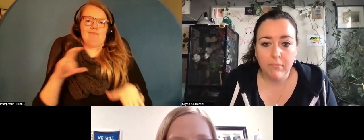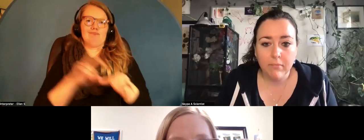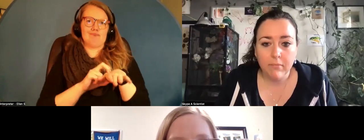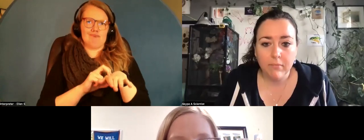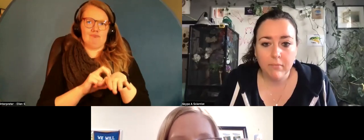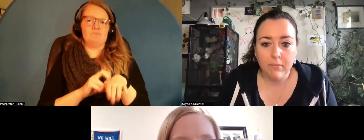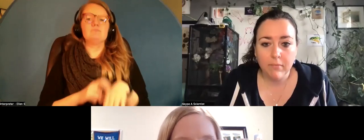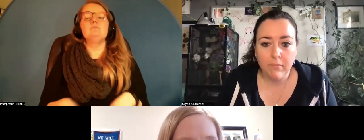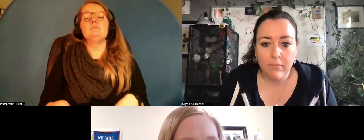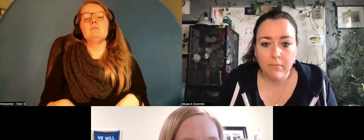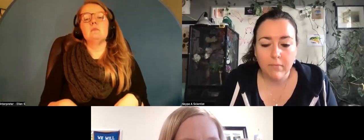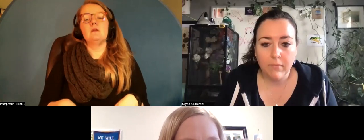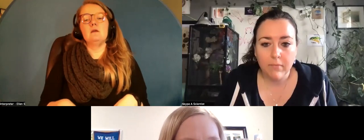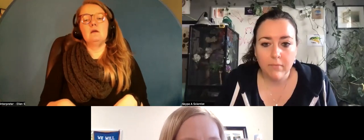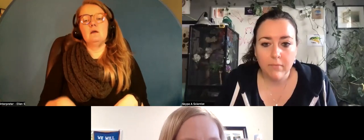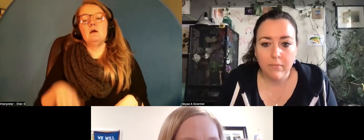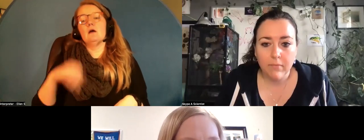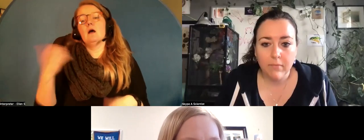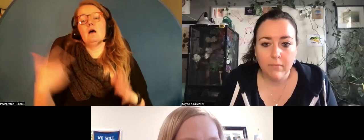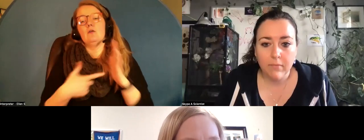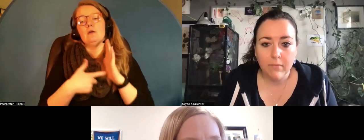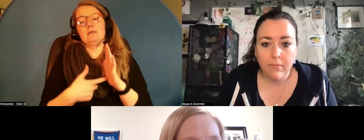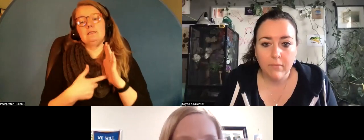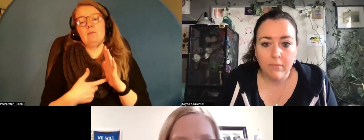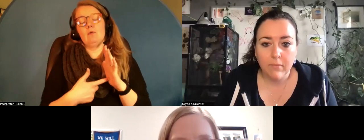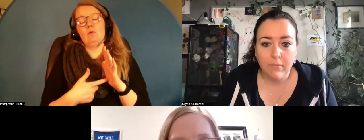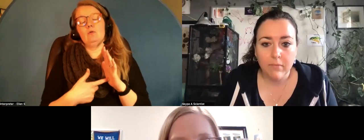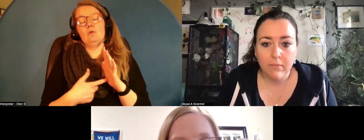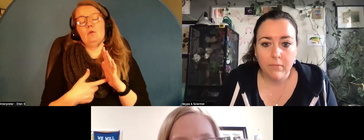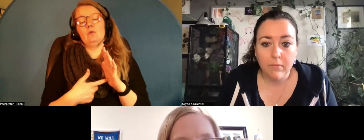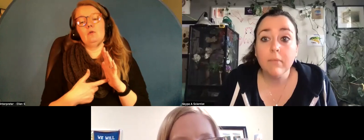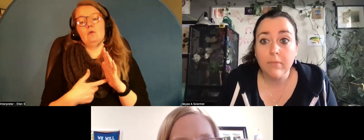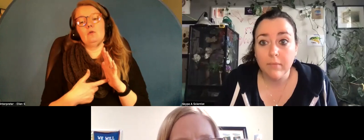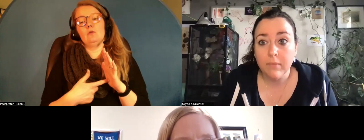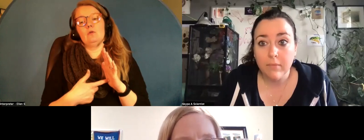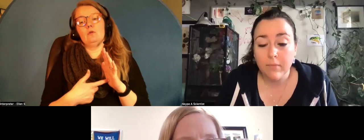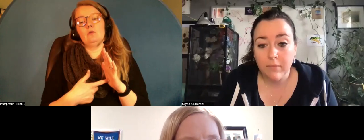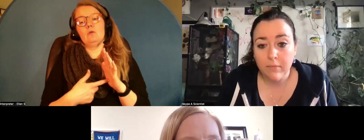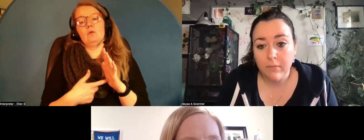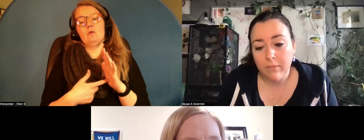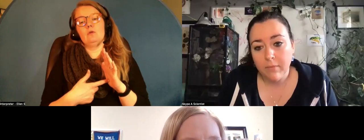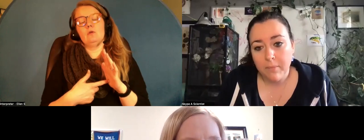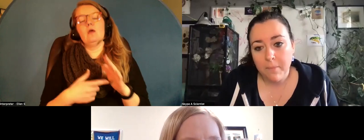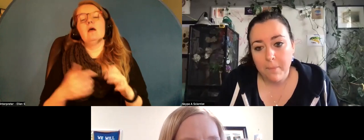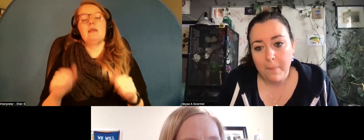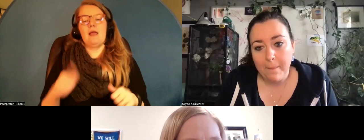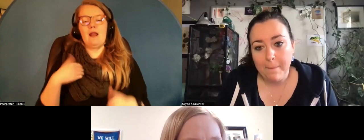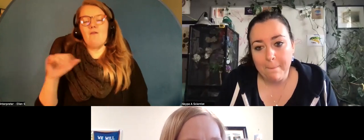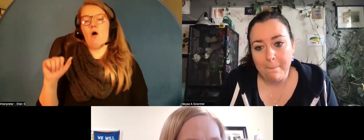other examples could have arthropods, vectors, or